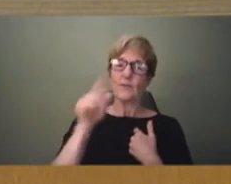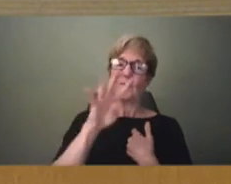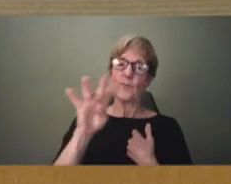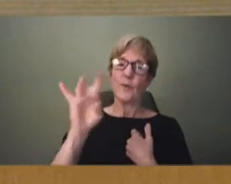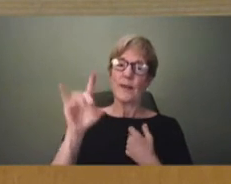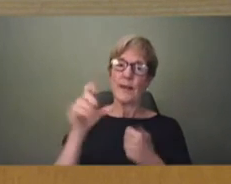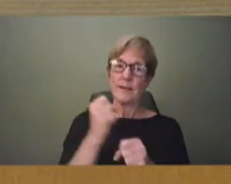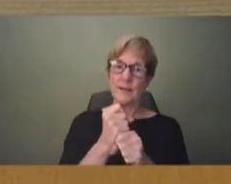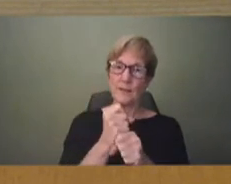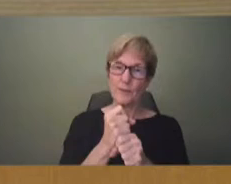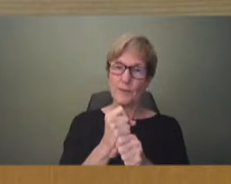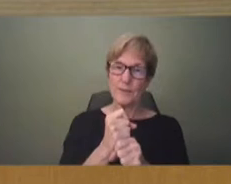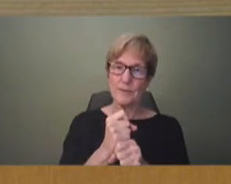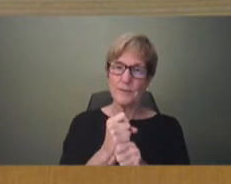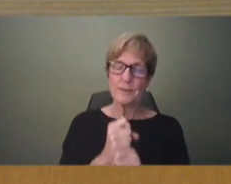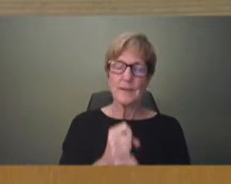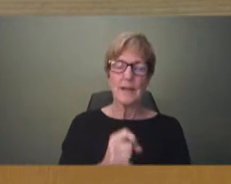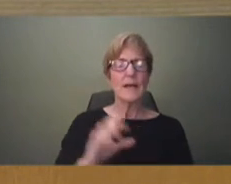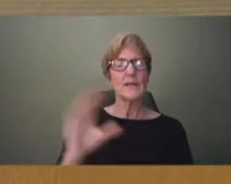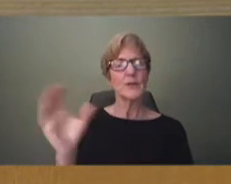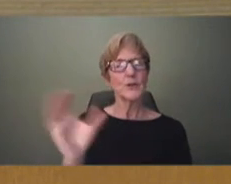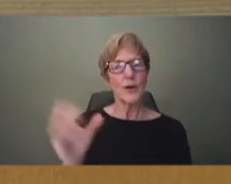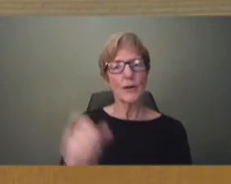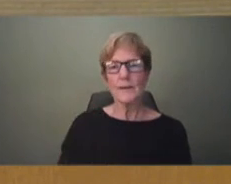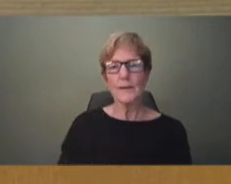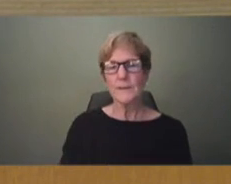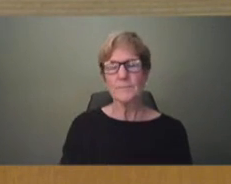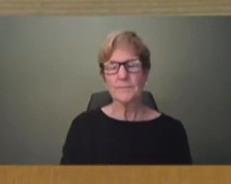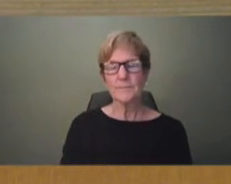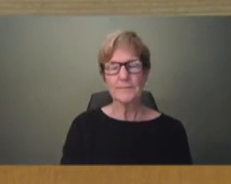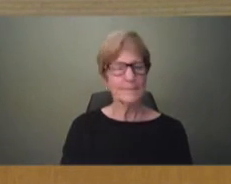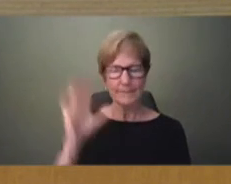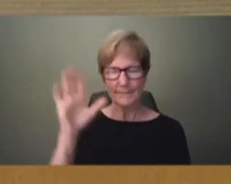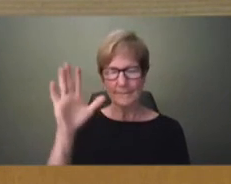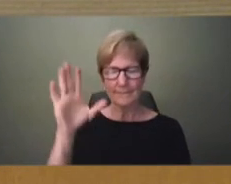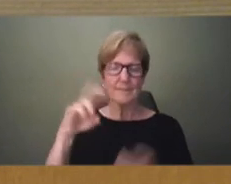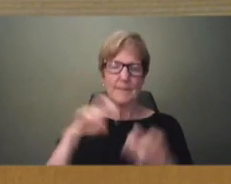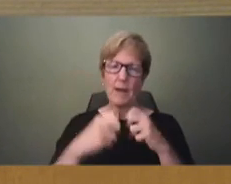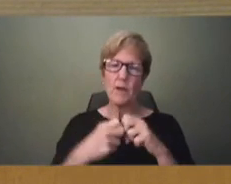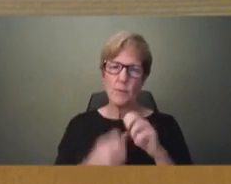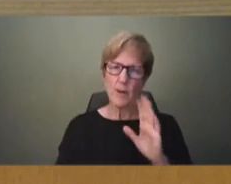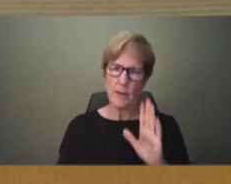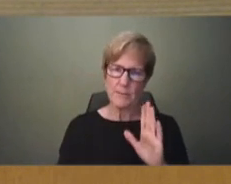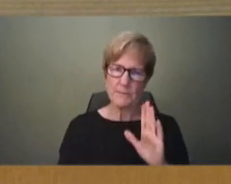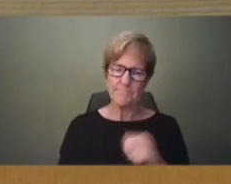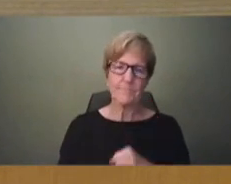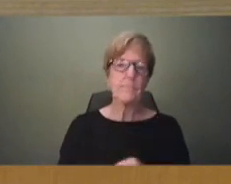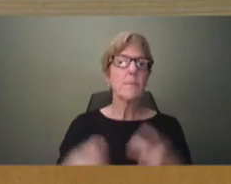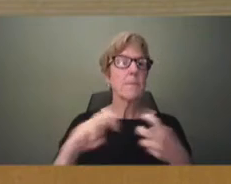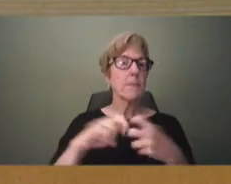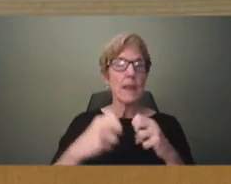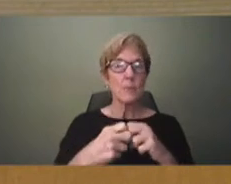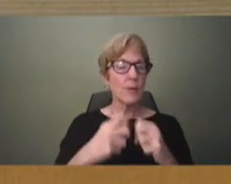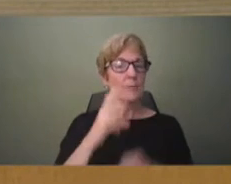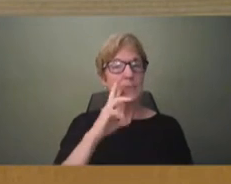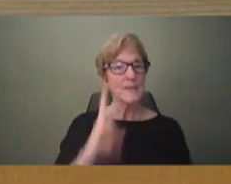uh Charlotte we have a problem and the problem is